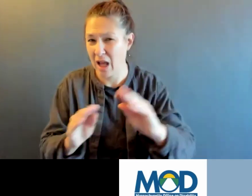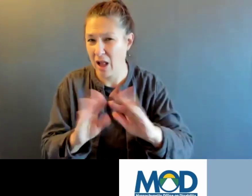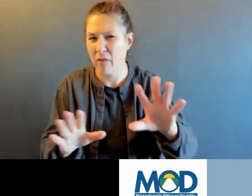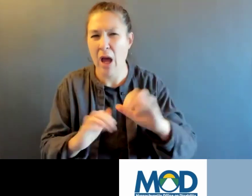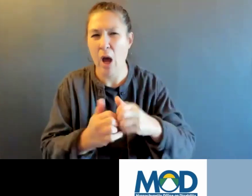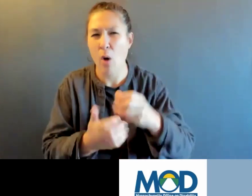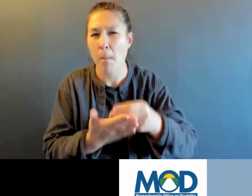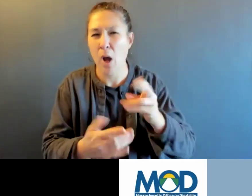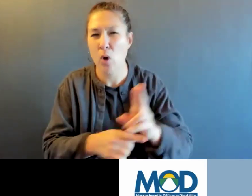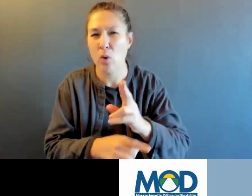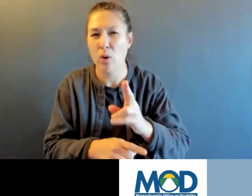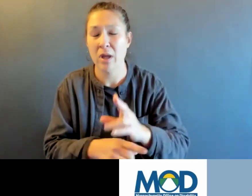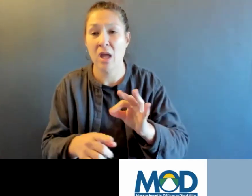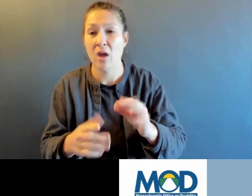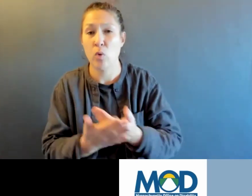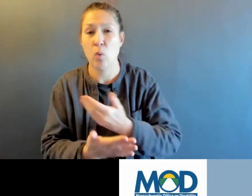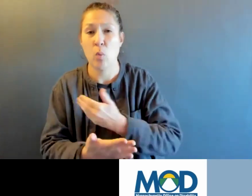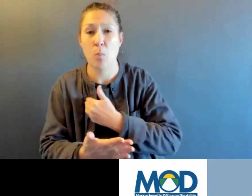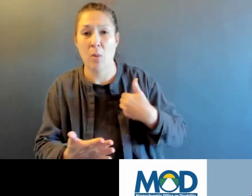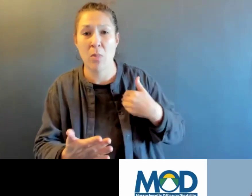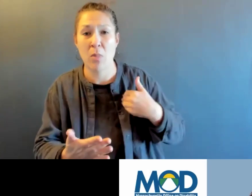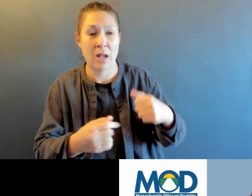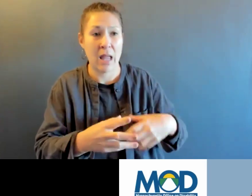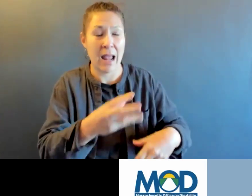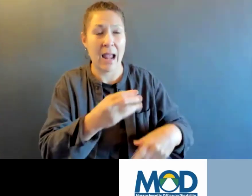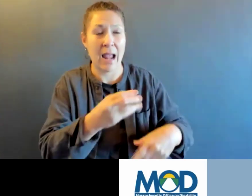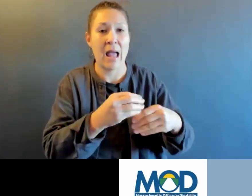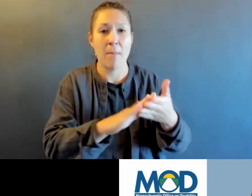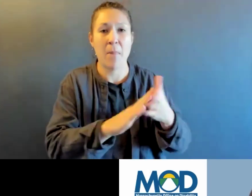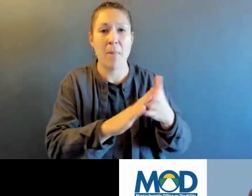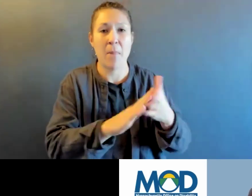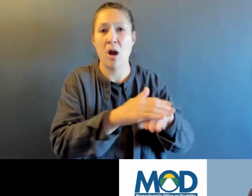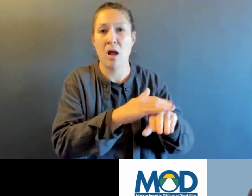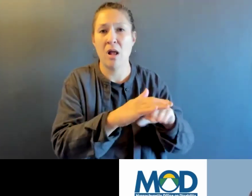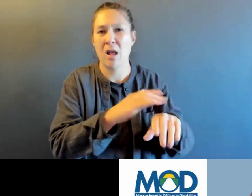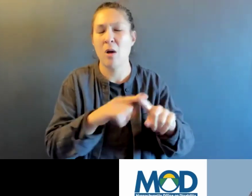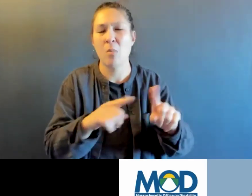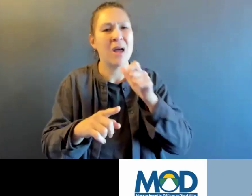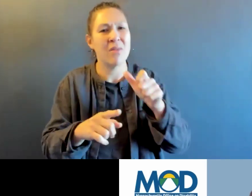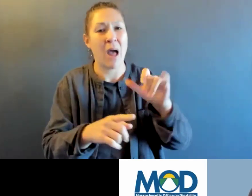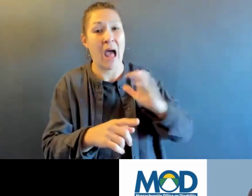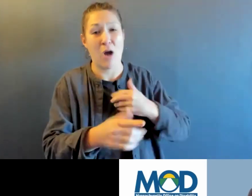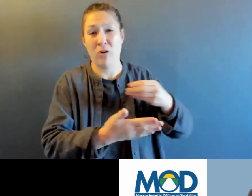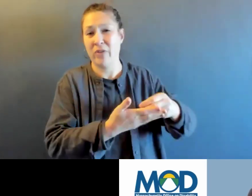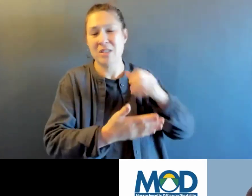new members that we can add to accessibility, but we do not use our funds for fixing roads, etc.?